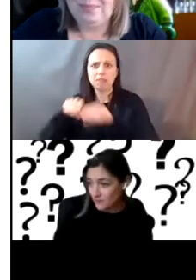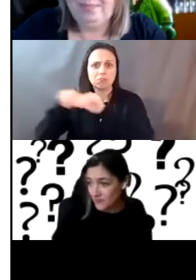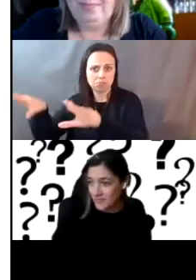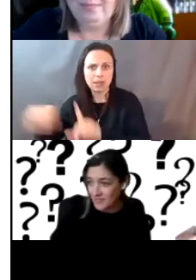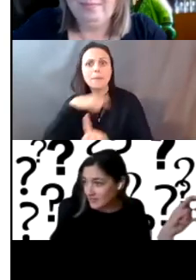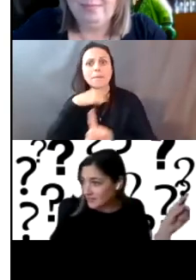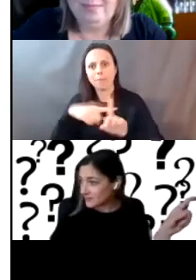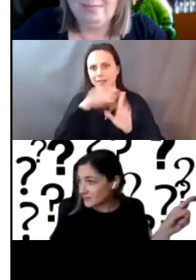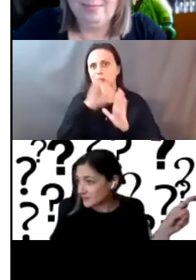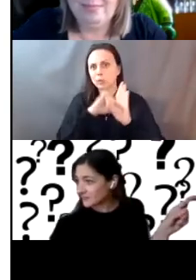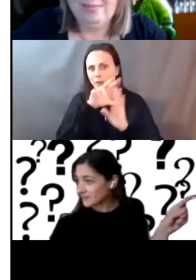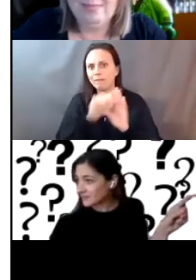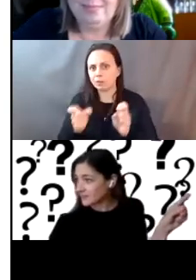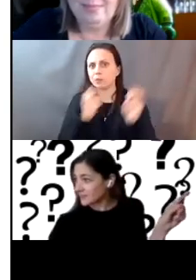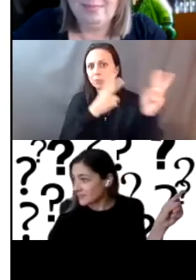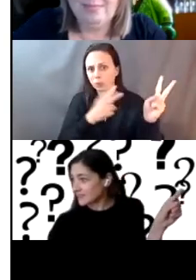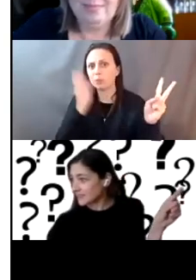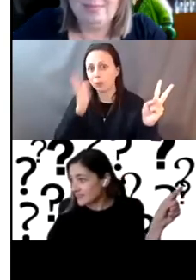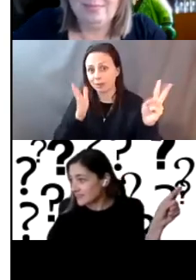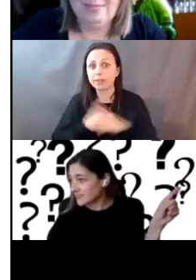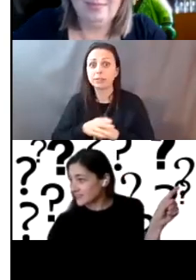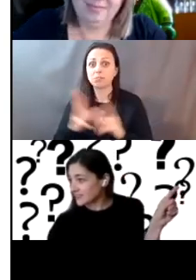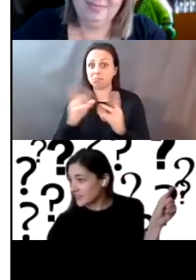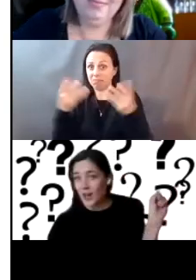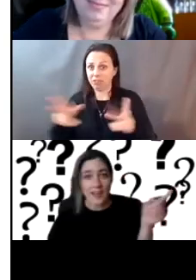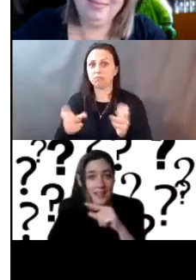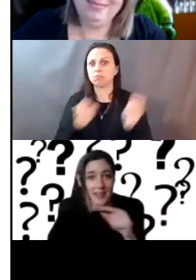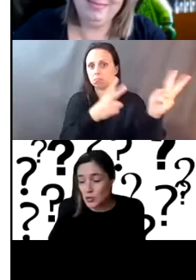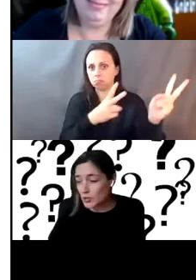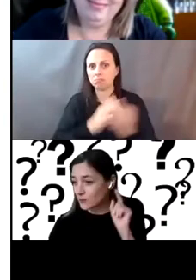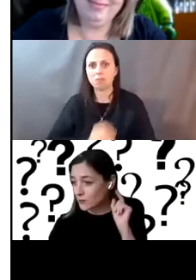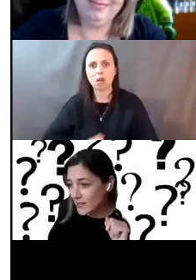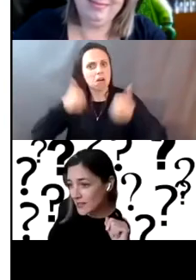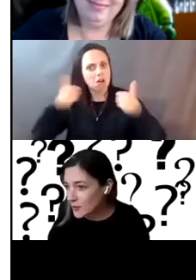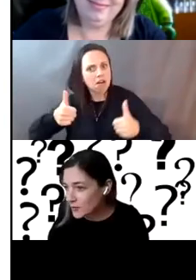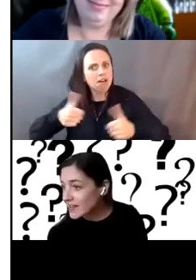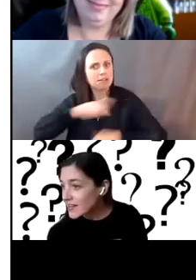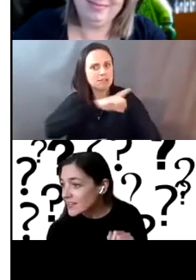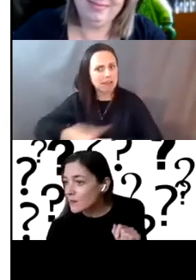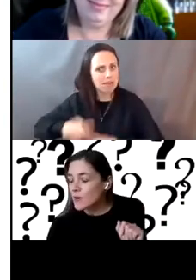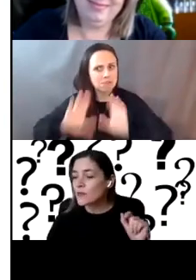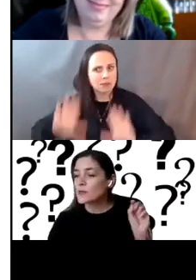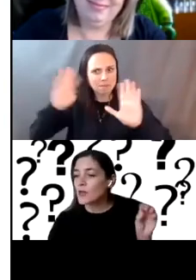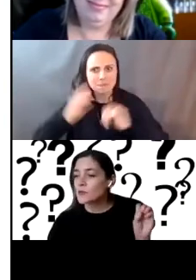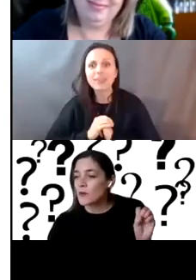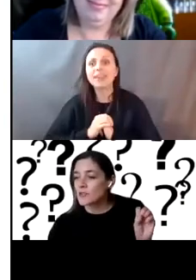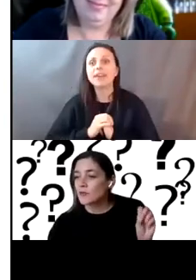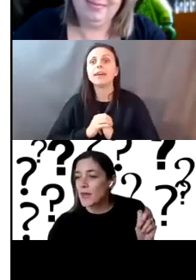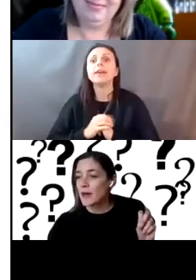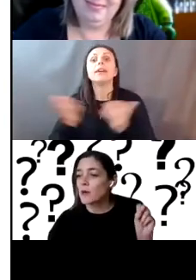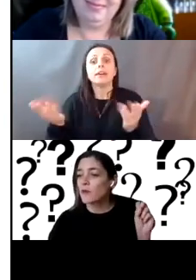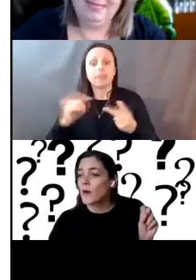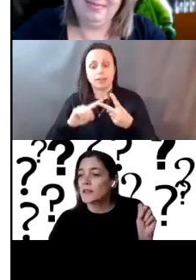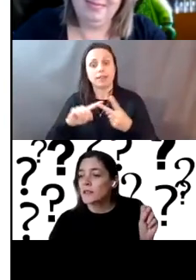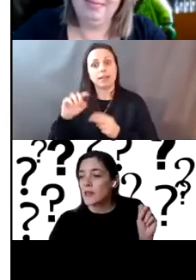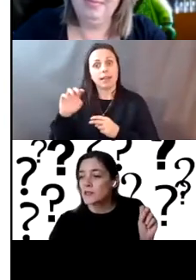So we'll post that up on YouTube after it's done. Hot damn, good, great. Okay, then there was also a question from